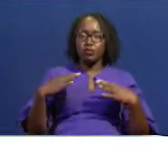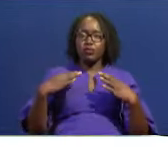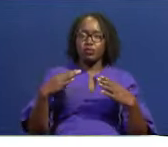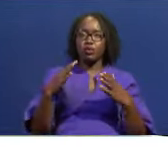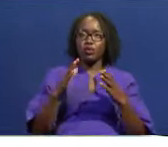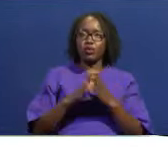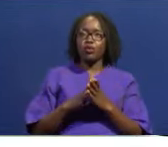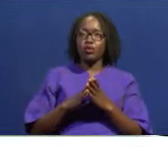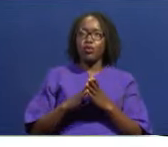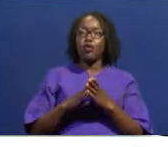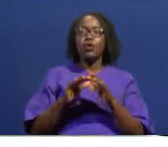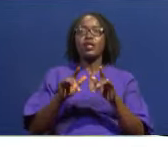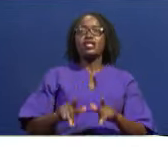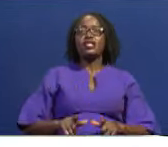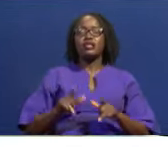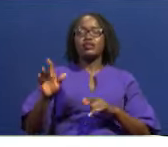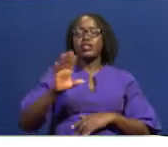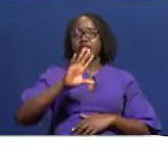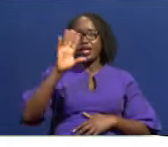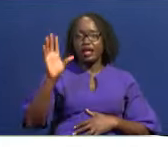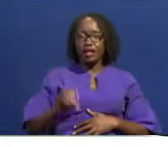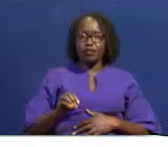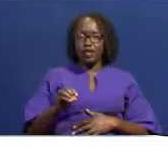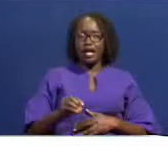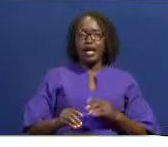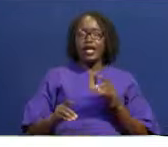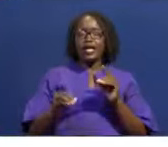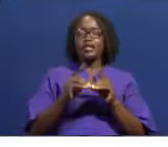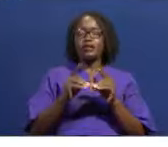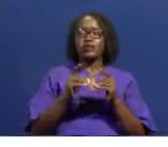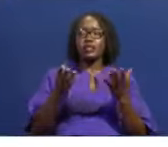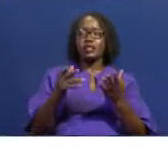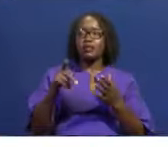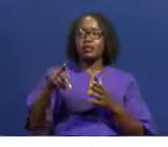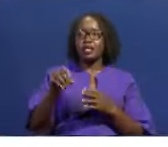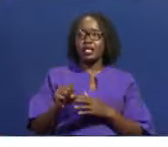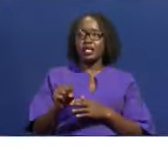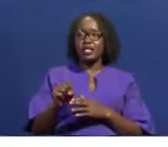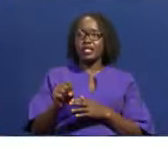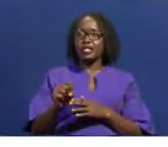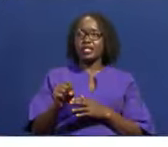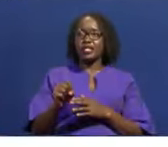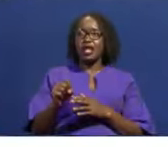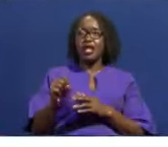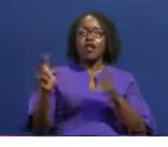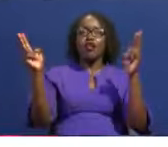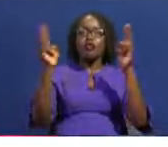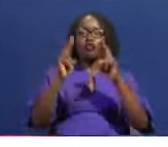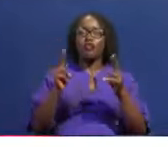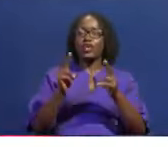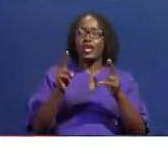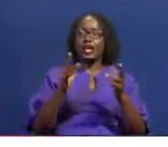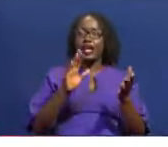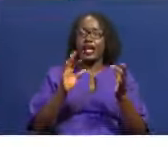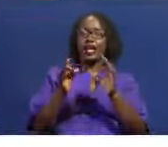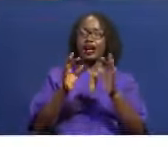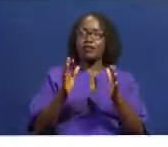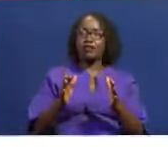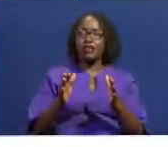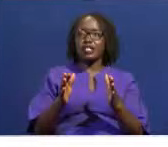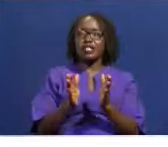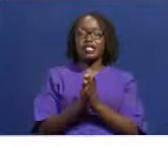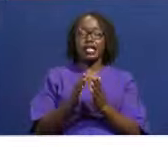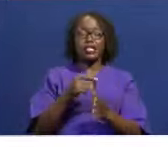the continent home. At the meeting, Foreign Affairs Principal Secretary Korir Songoenke called on delegates attending